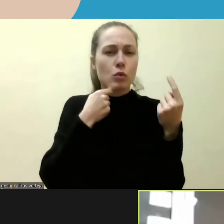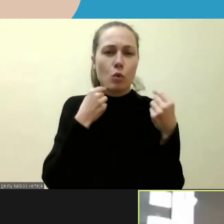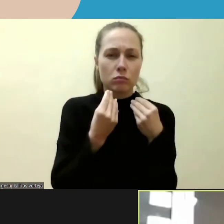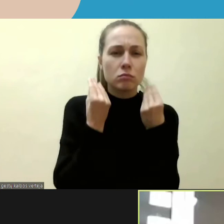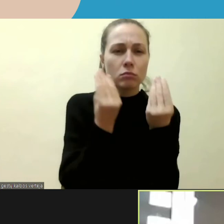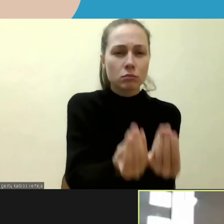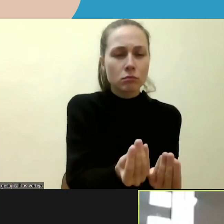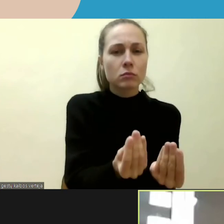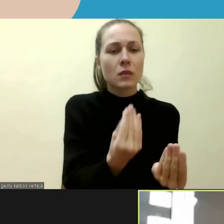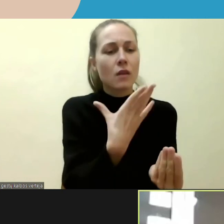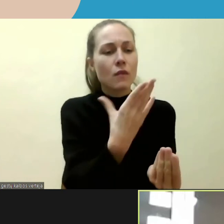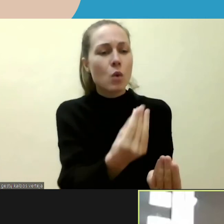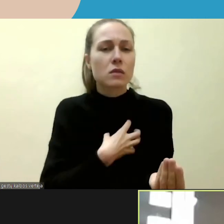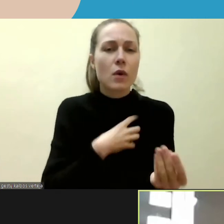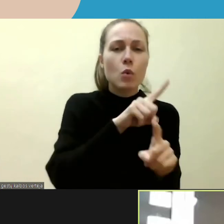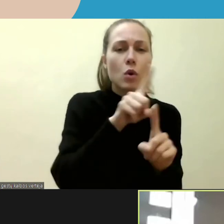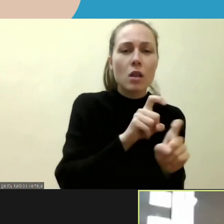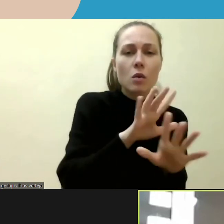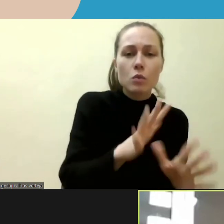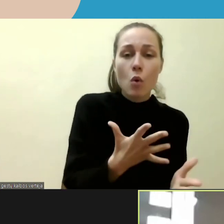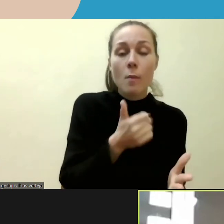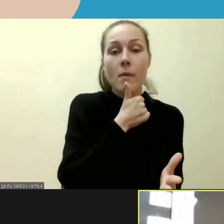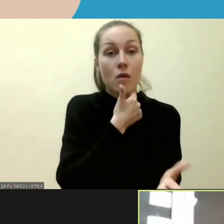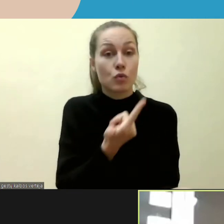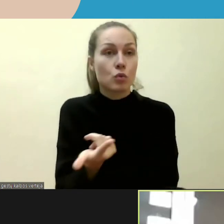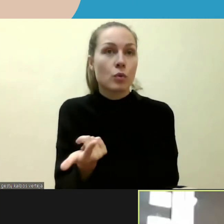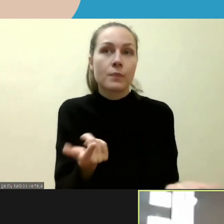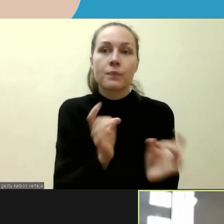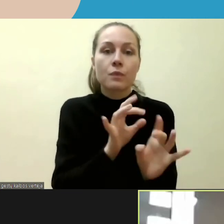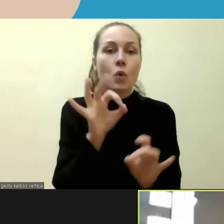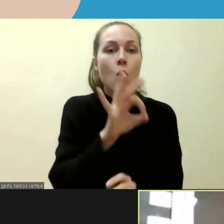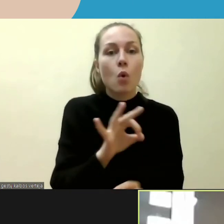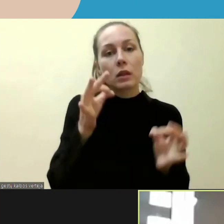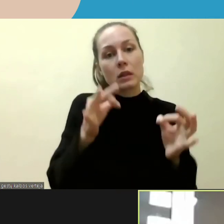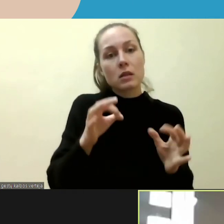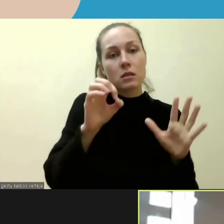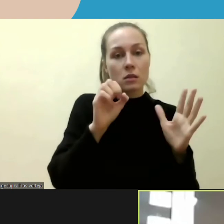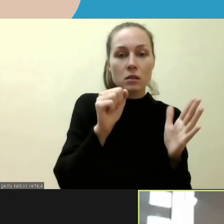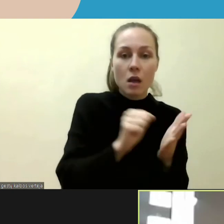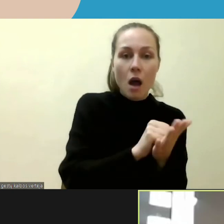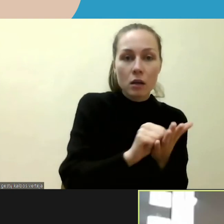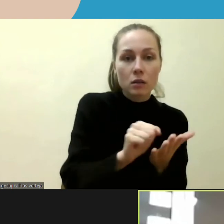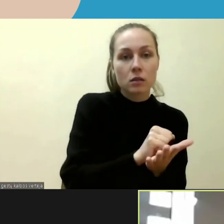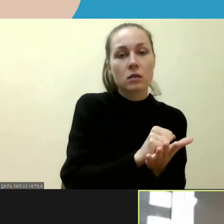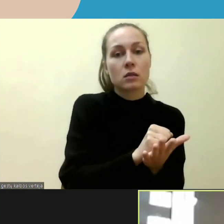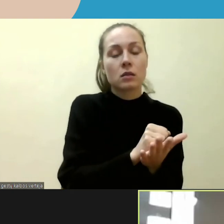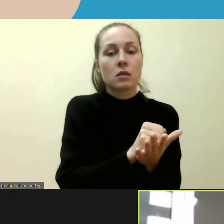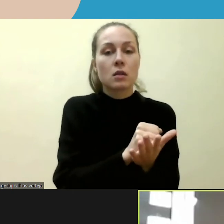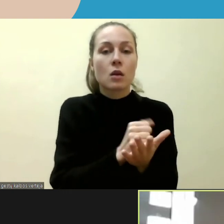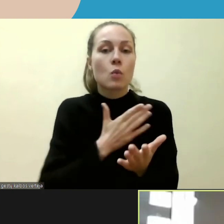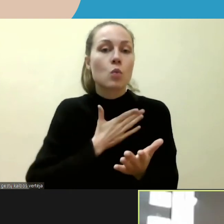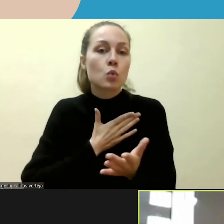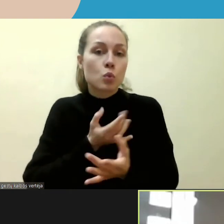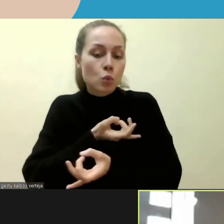how can we help them, to provide any information on